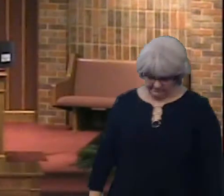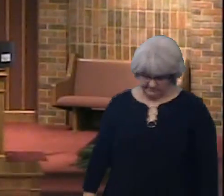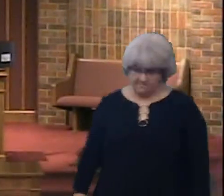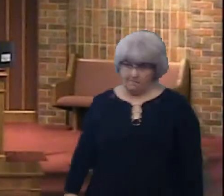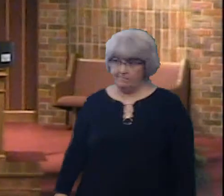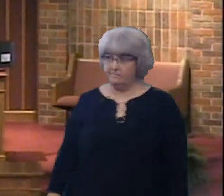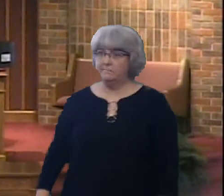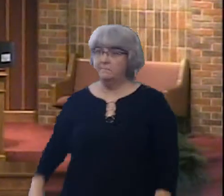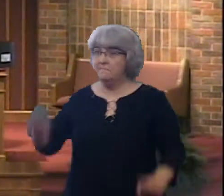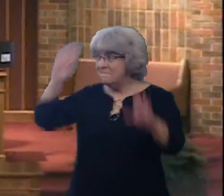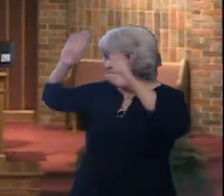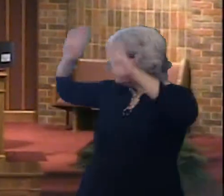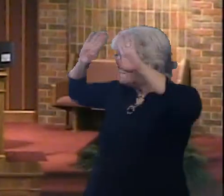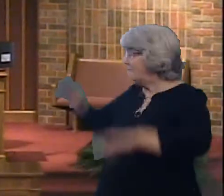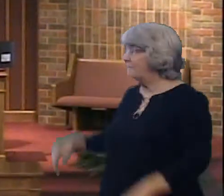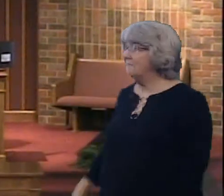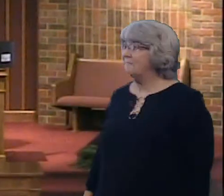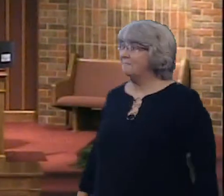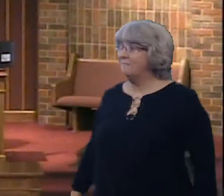Good evening.